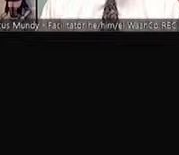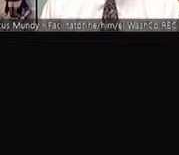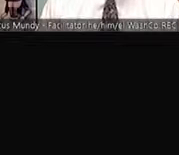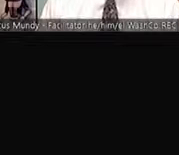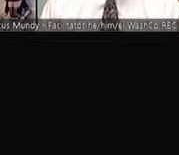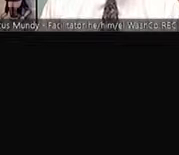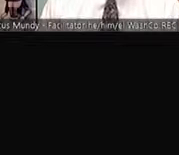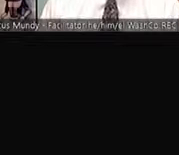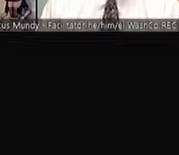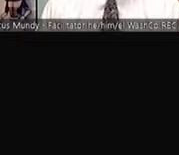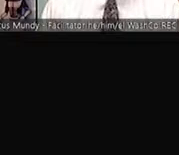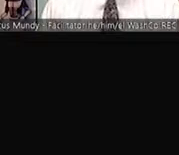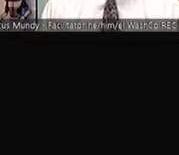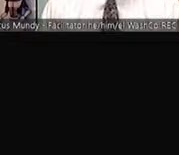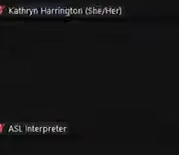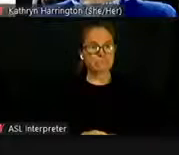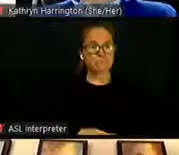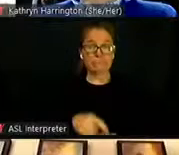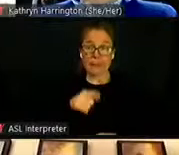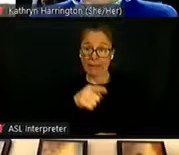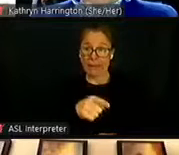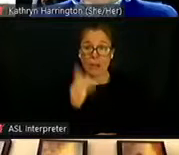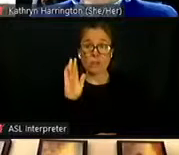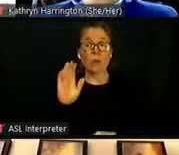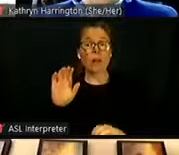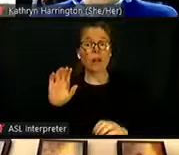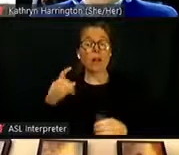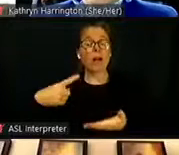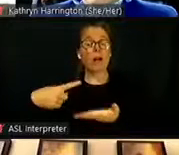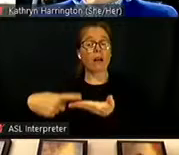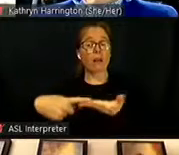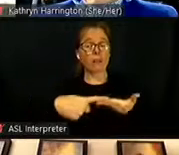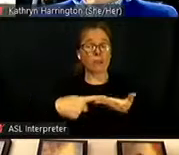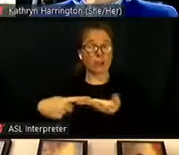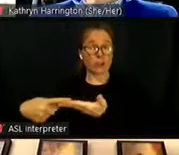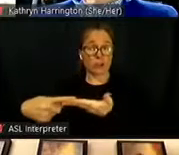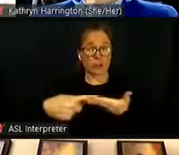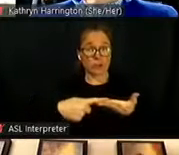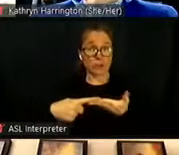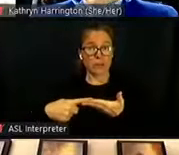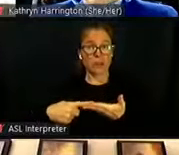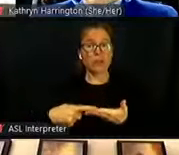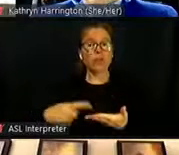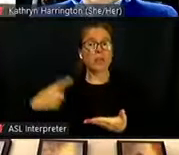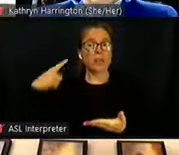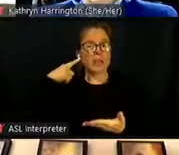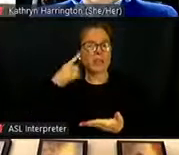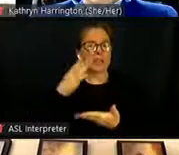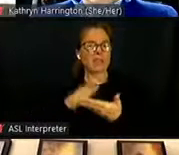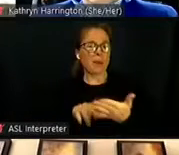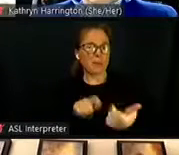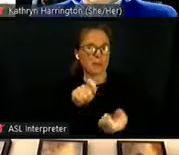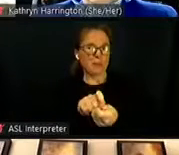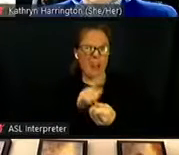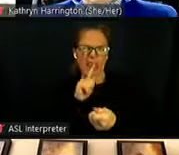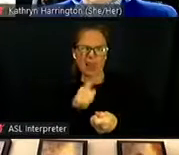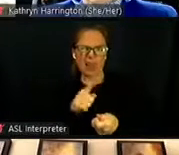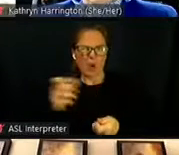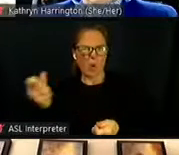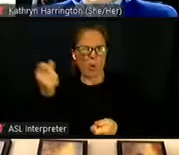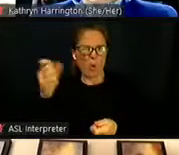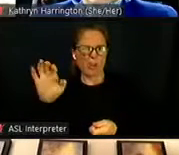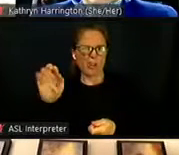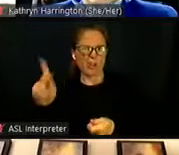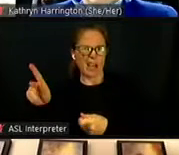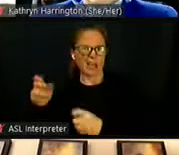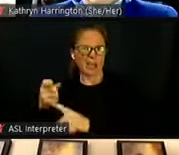And this is a conversation, but you're going to hear specifics about the budget. In fact, we'll skip over that. I'll let Jack handle all that, and we'll go on to the next